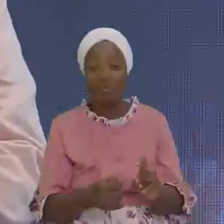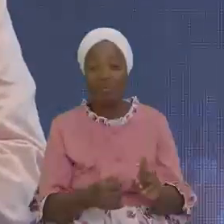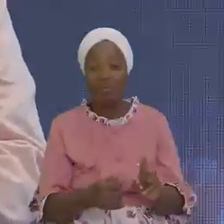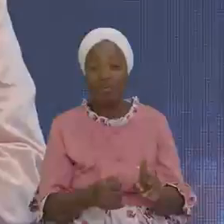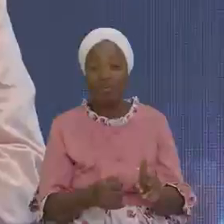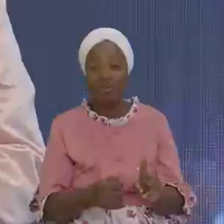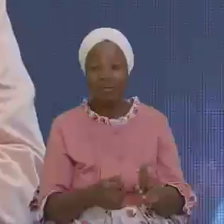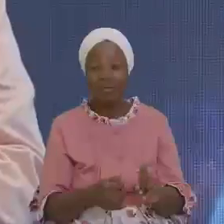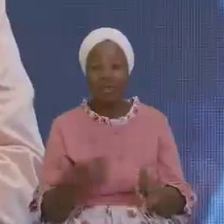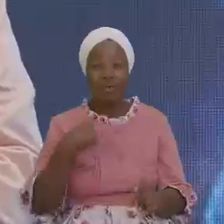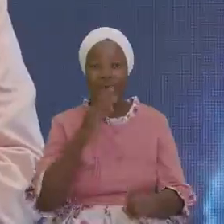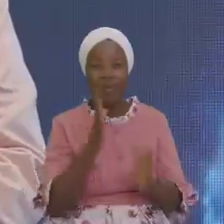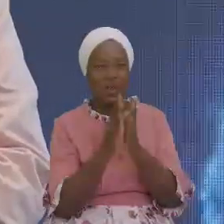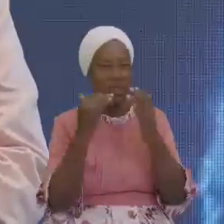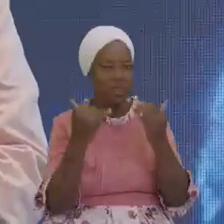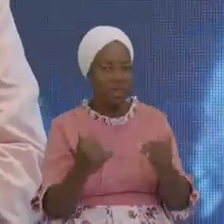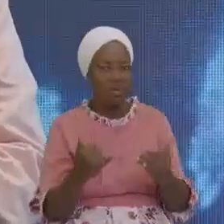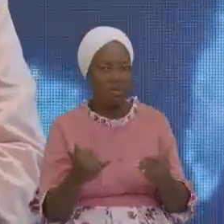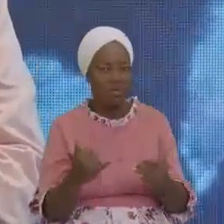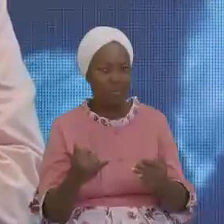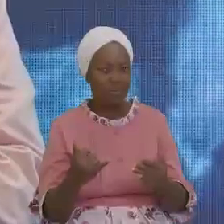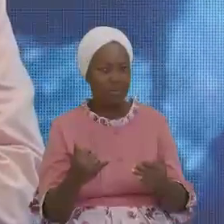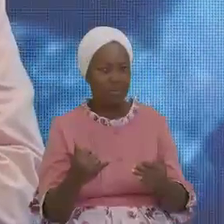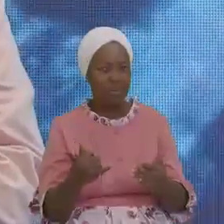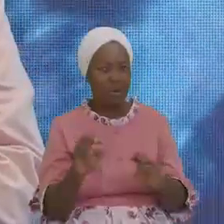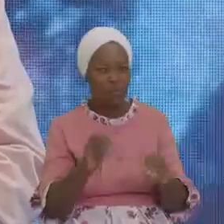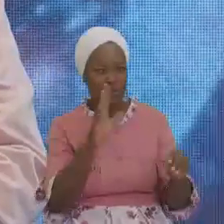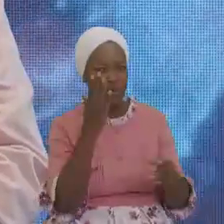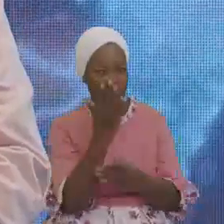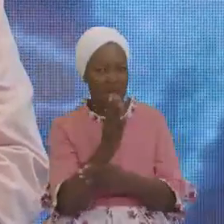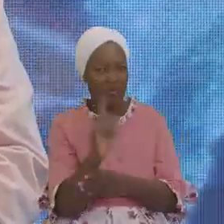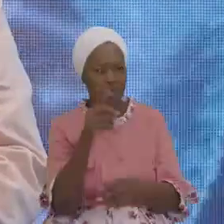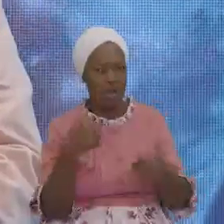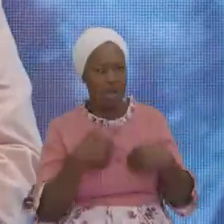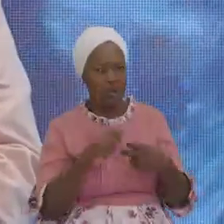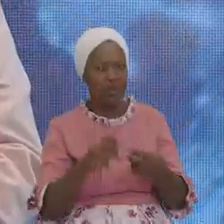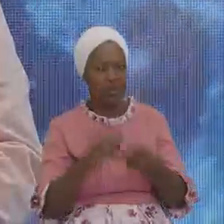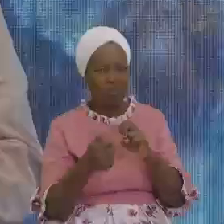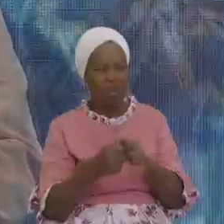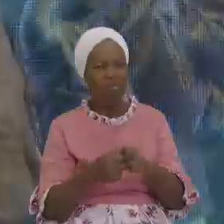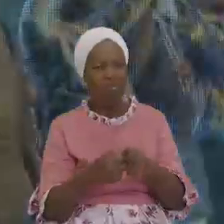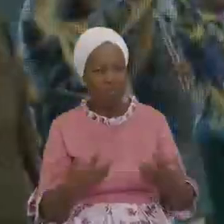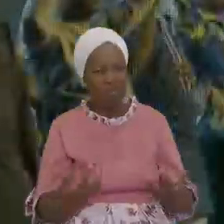We're praying now. Lay your hand where you have the challenge